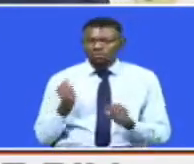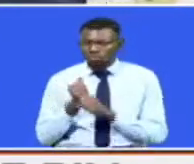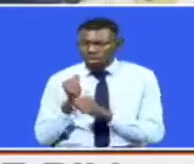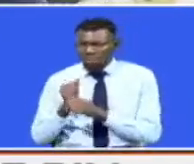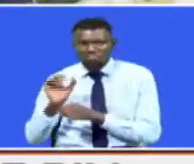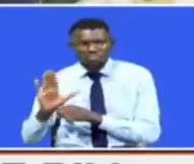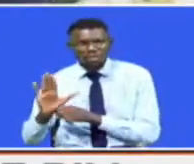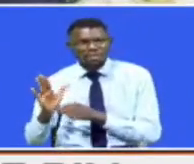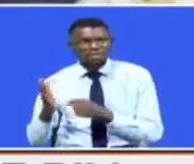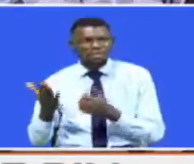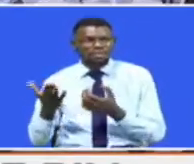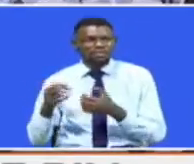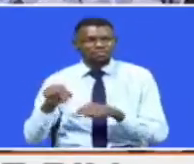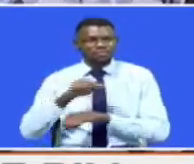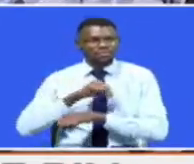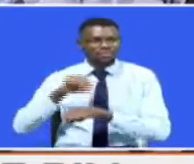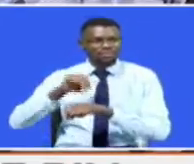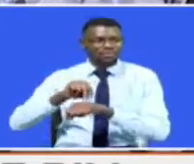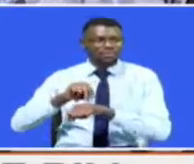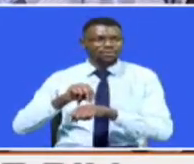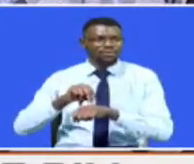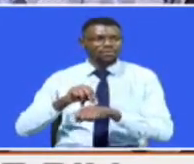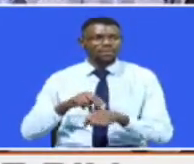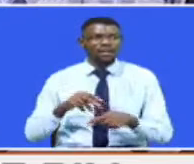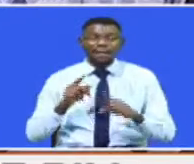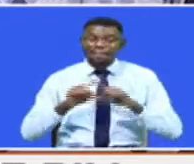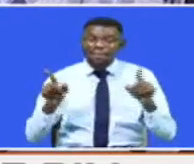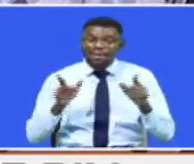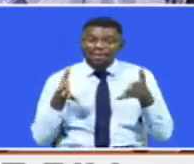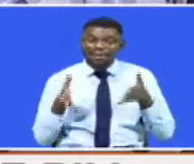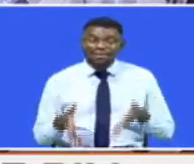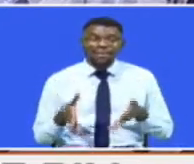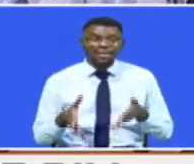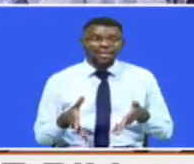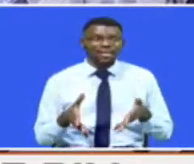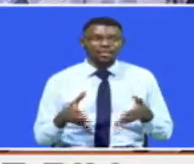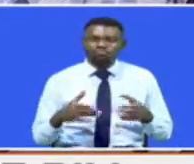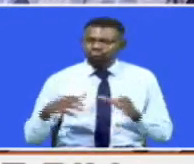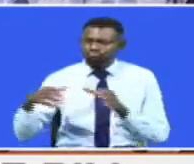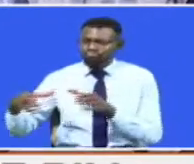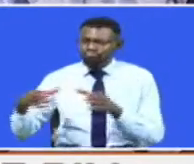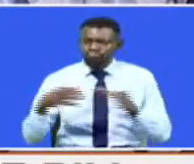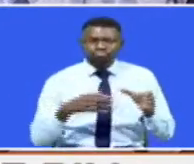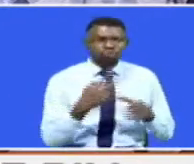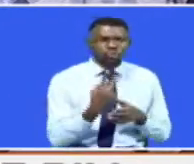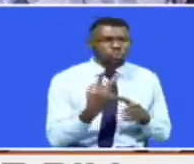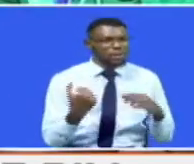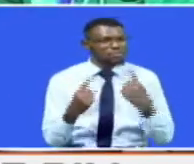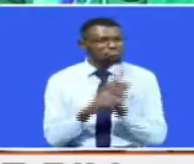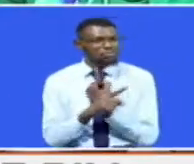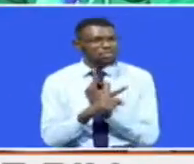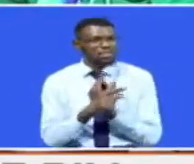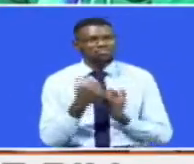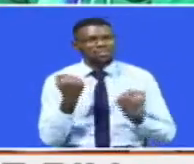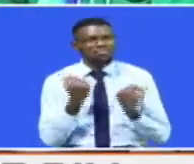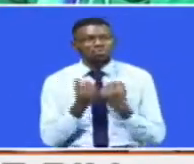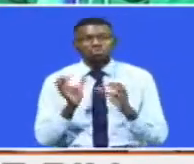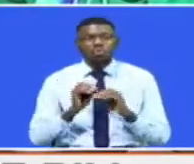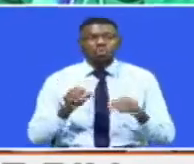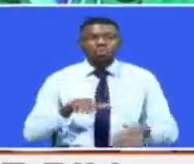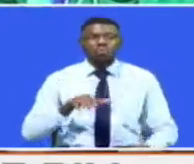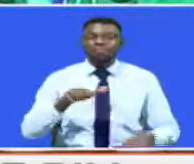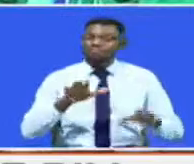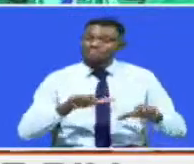ya? National. With the battle lines drawn between the two opposing camps, all eyes are now on the parliament where the